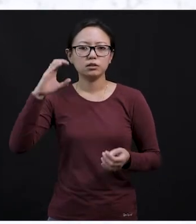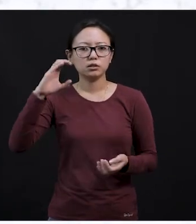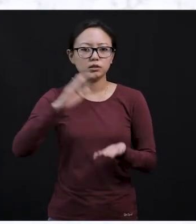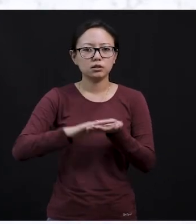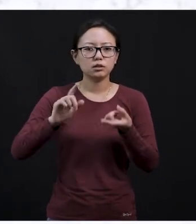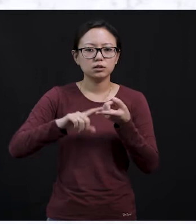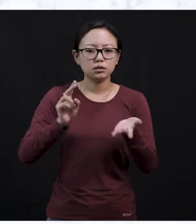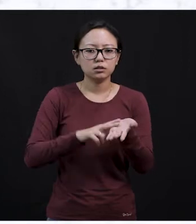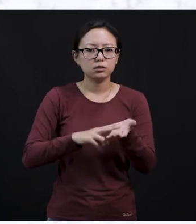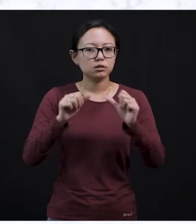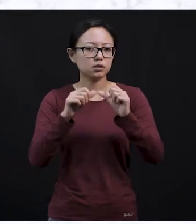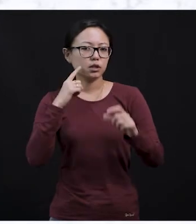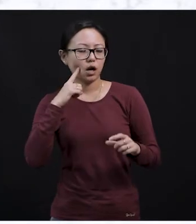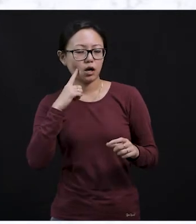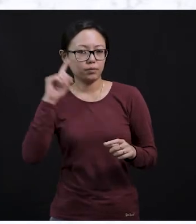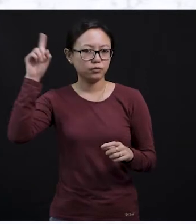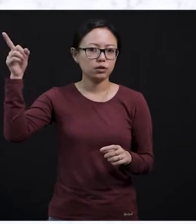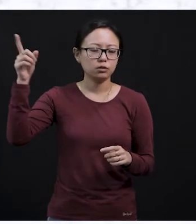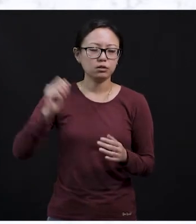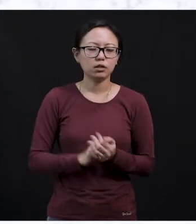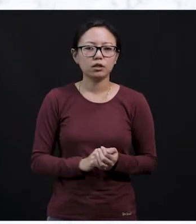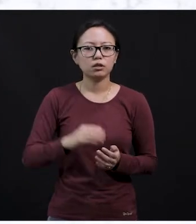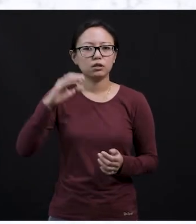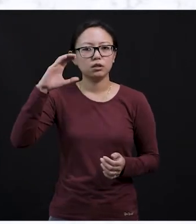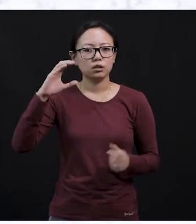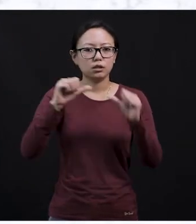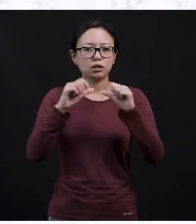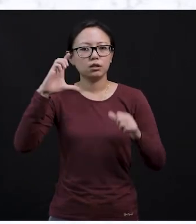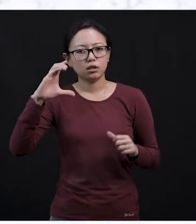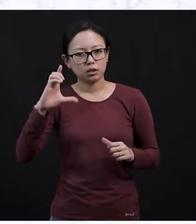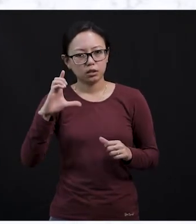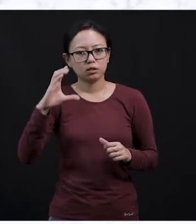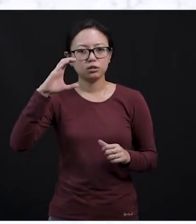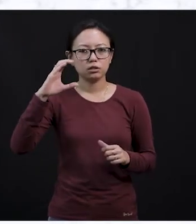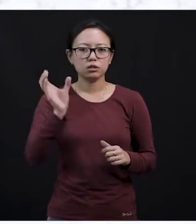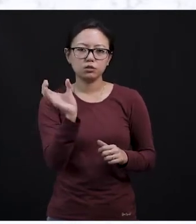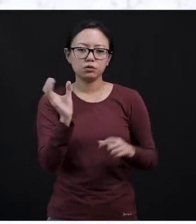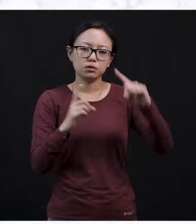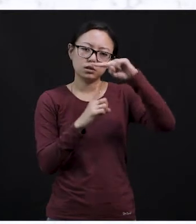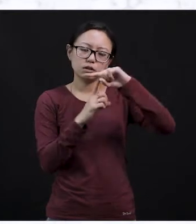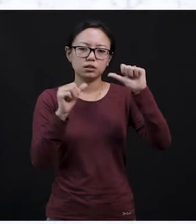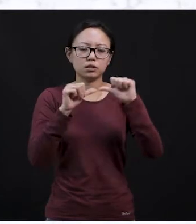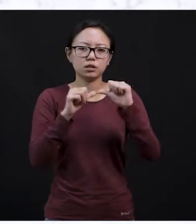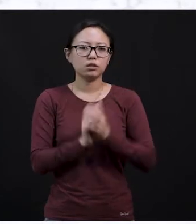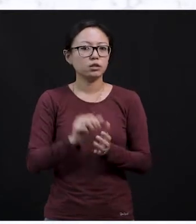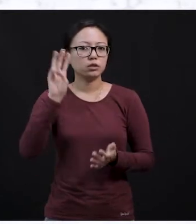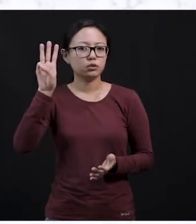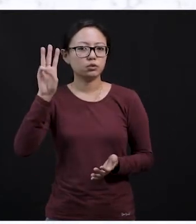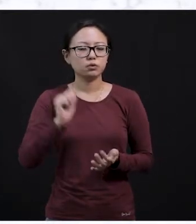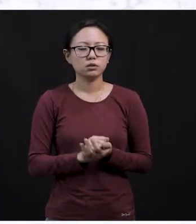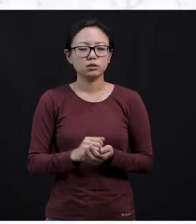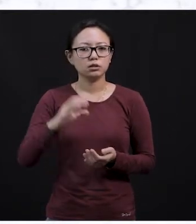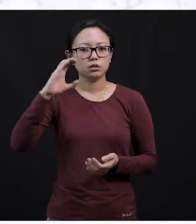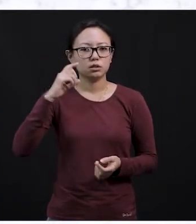the pre-1947 terminology, that is Bombay, Calcutta and Madras. So these cities were founded